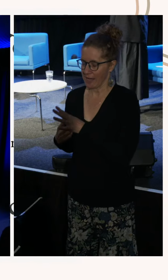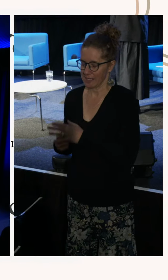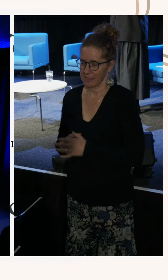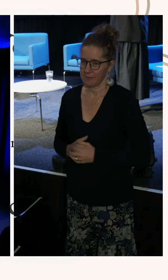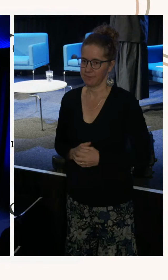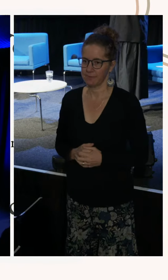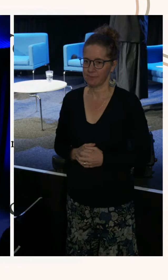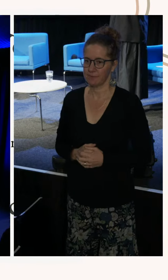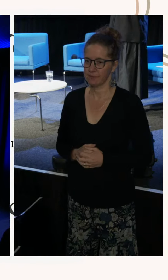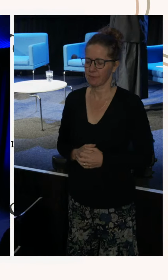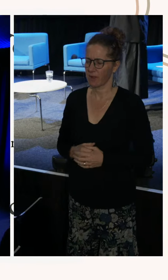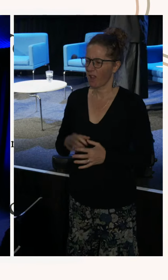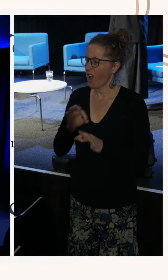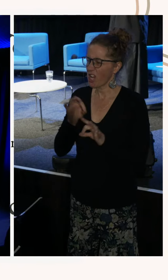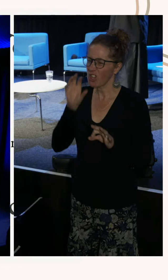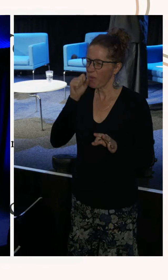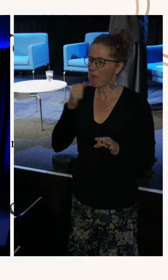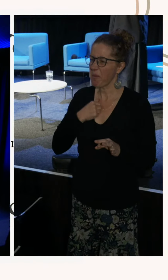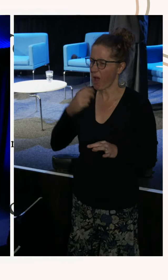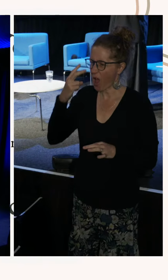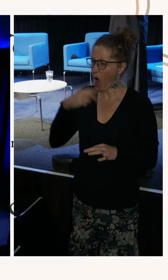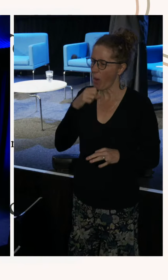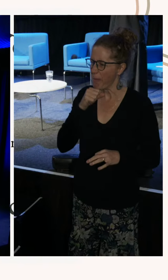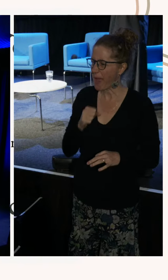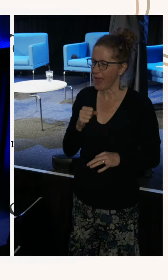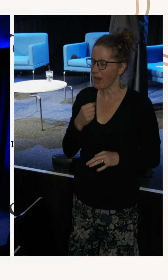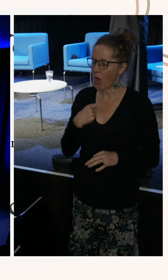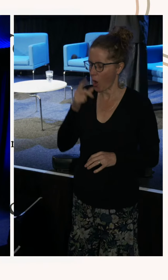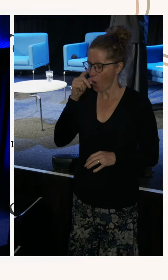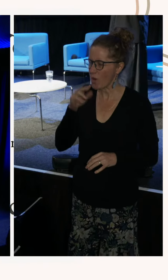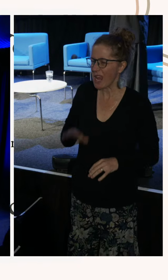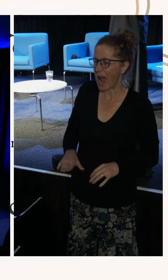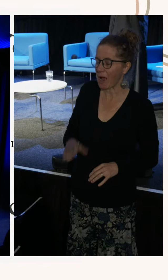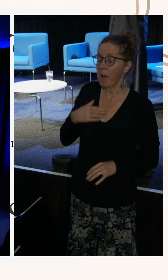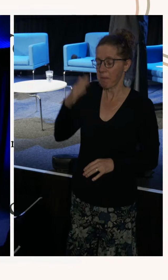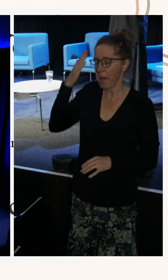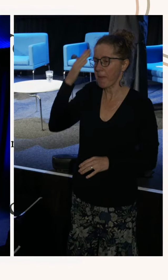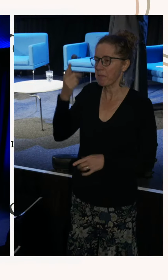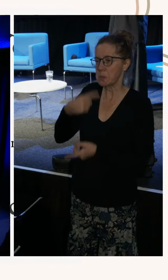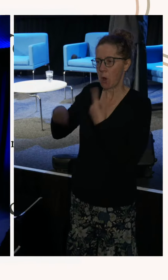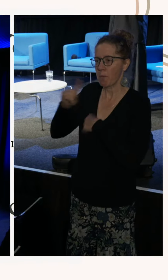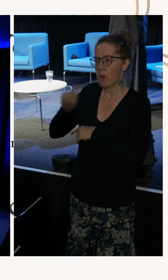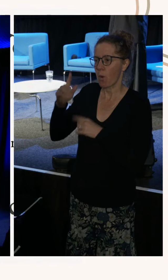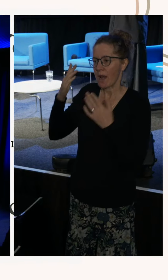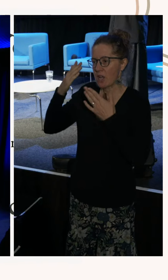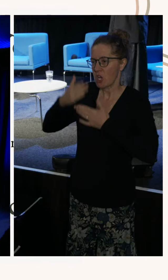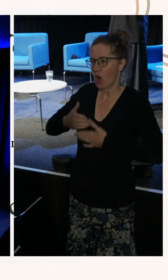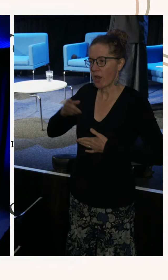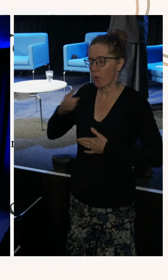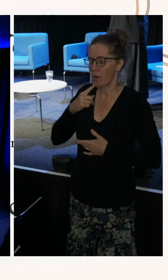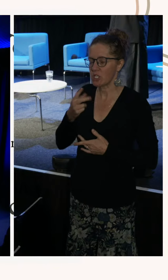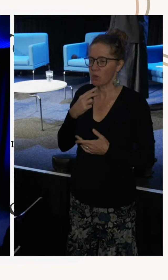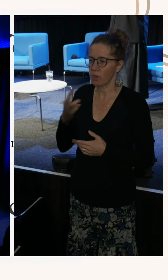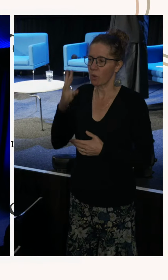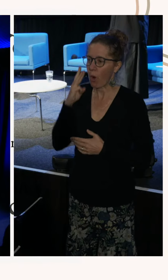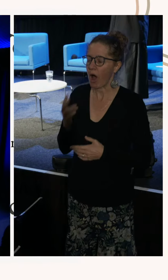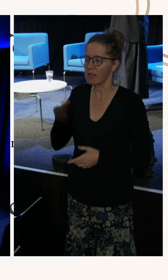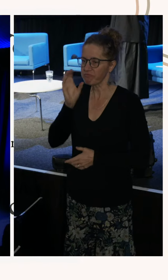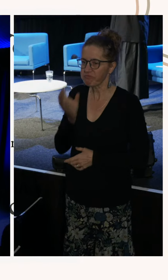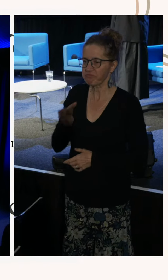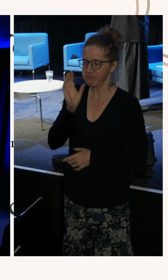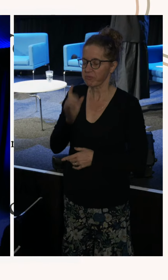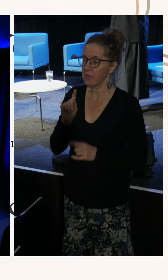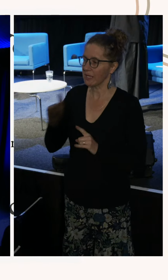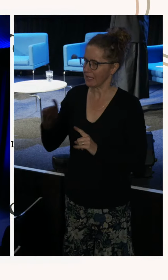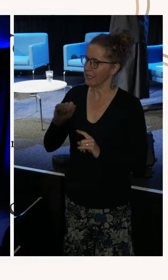I don't remember my old man. I was much too young, but Mum told me about him one night when she was down in her cups and drinking wine. He was her